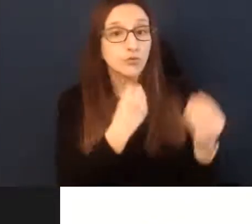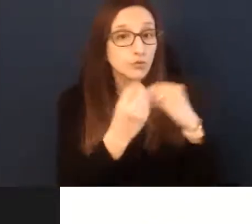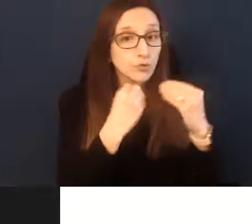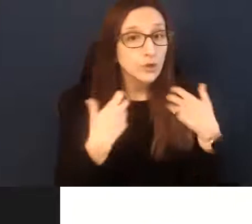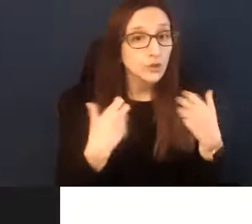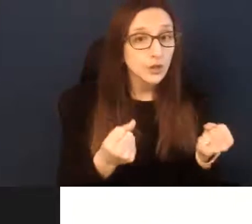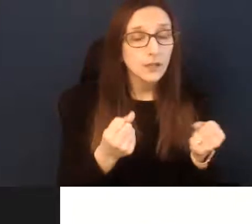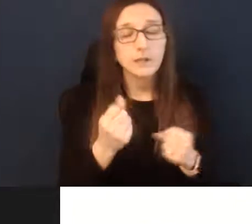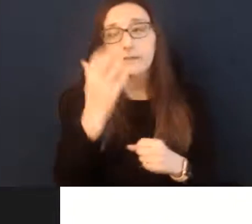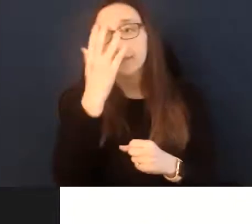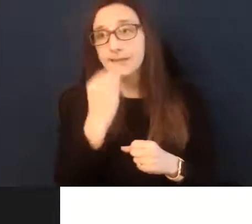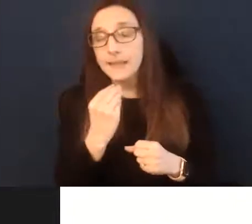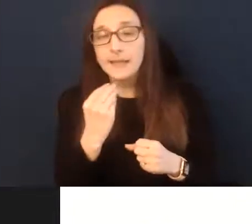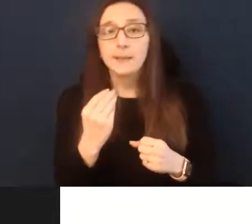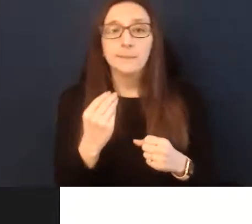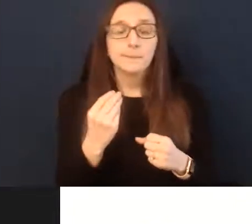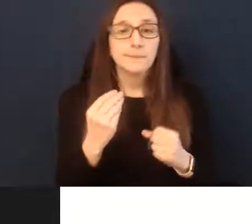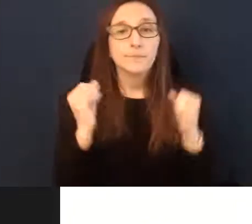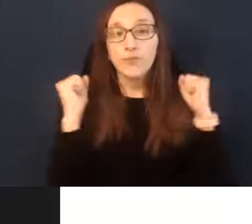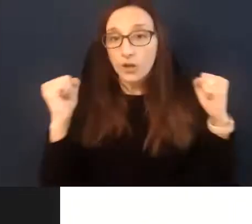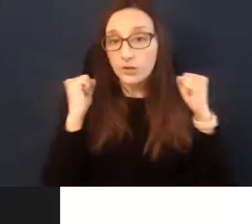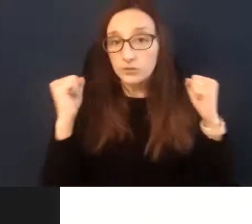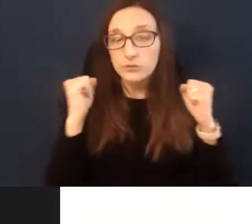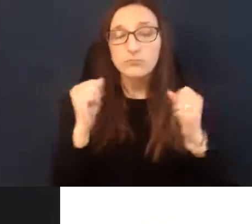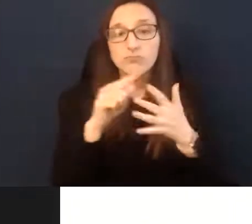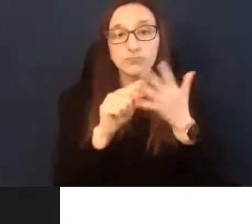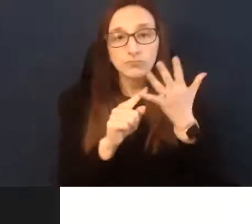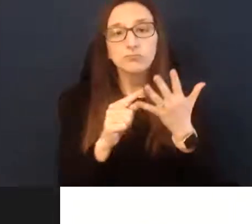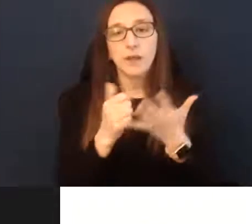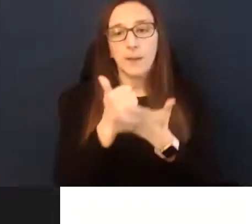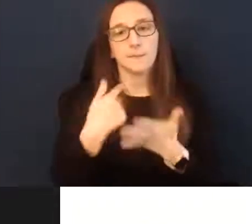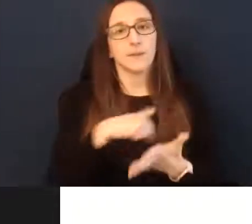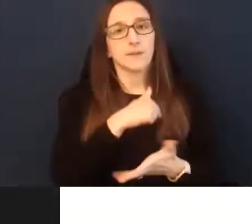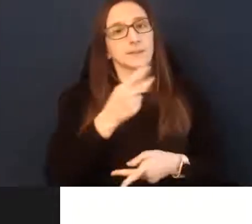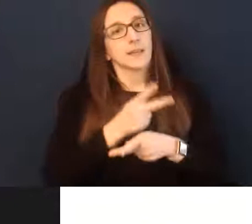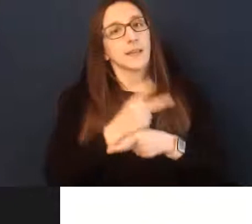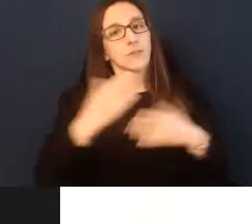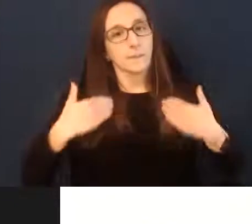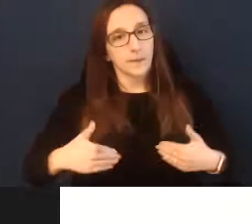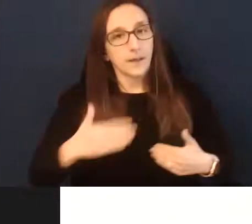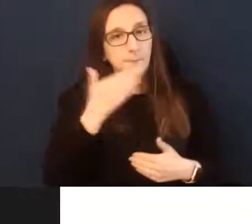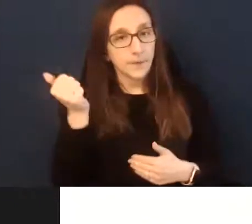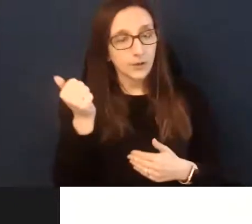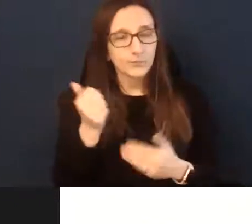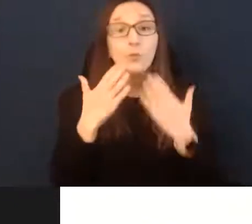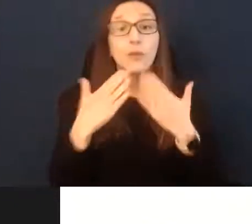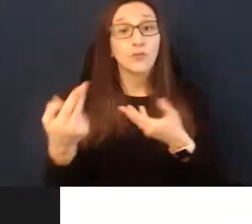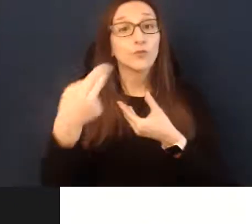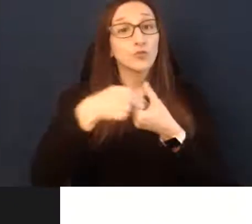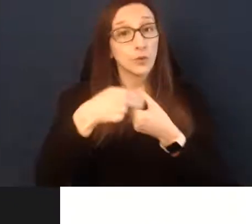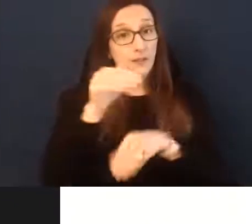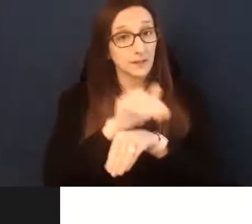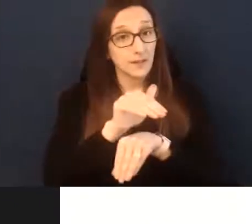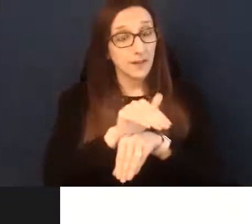functional fitness, anything that makes us feel good and helps us take care of ourselves. So I'm glad you joined me tonight. We have our